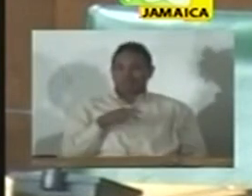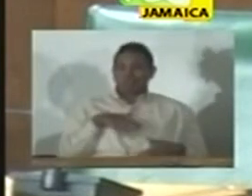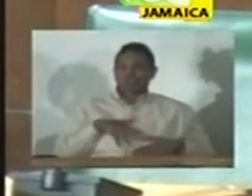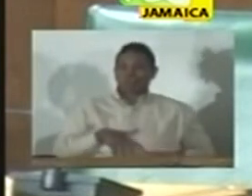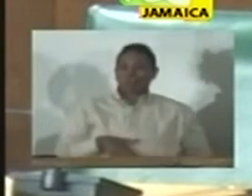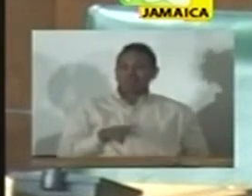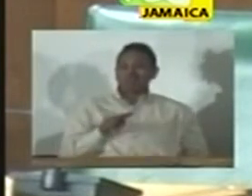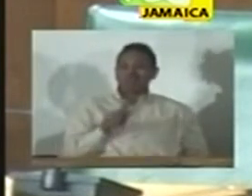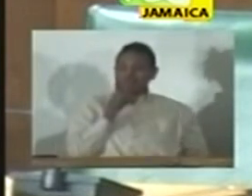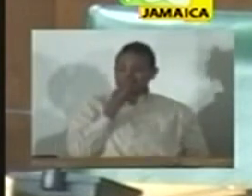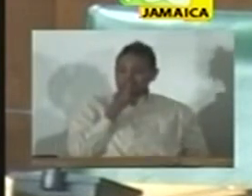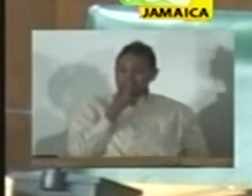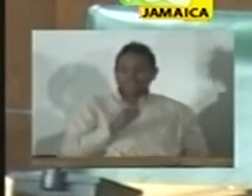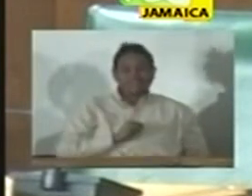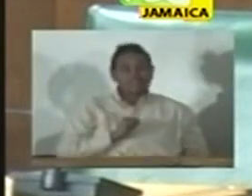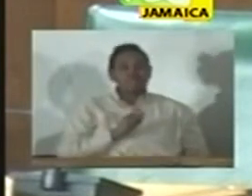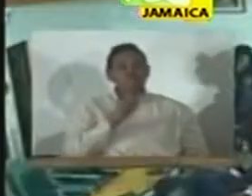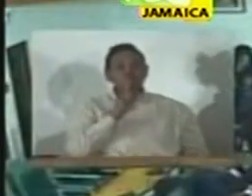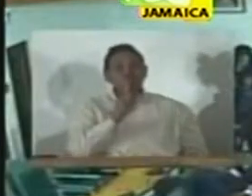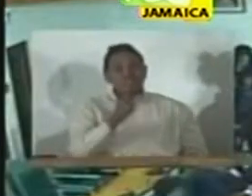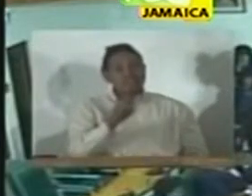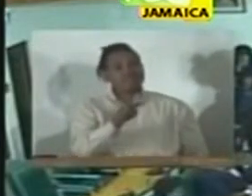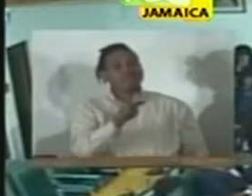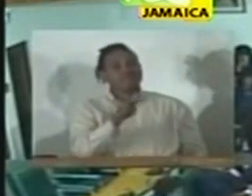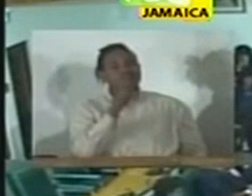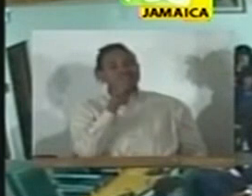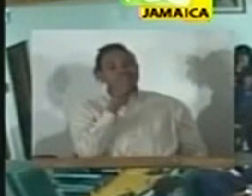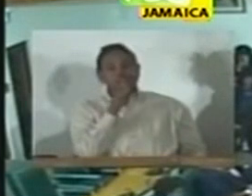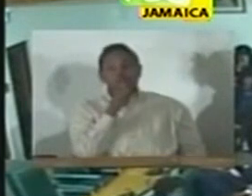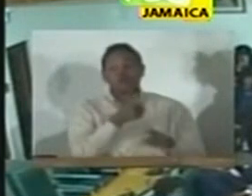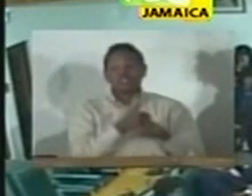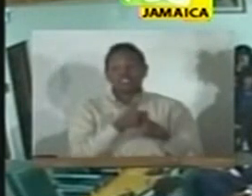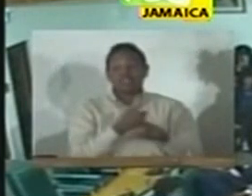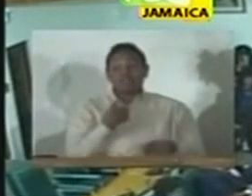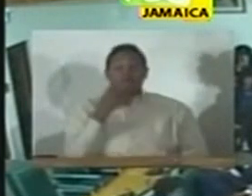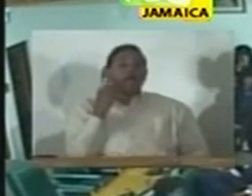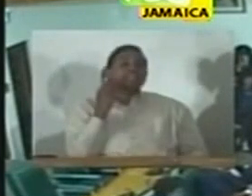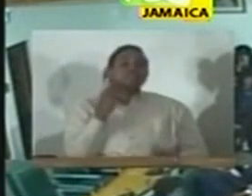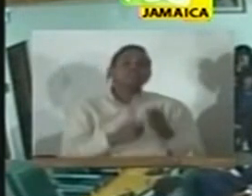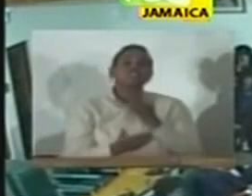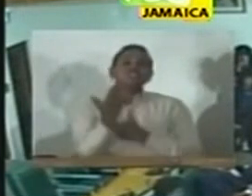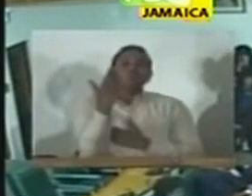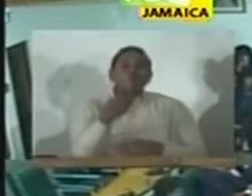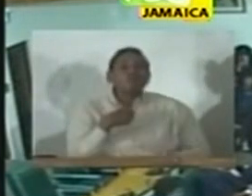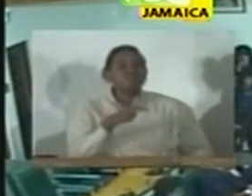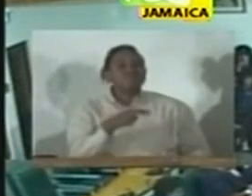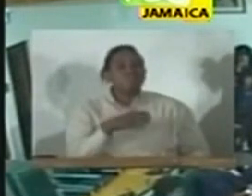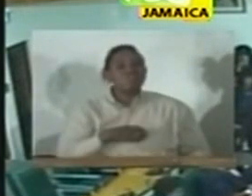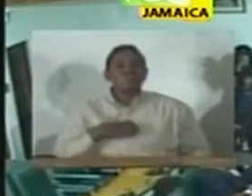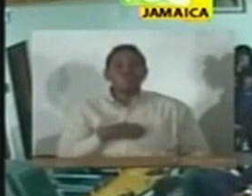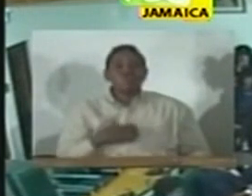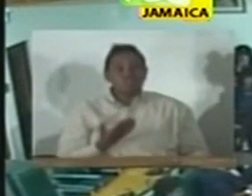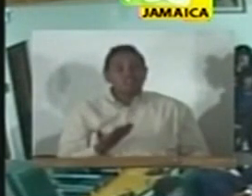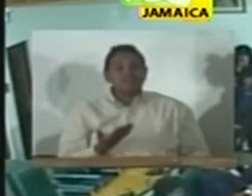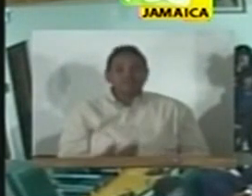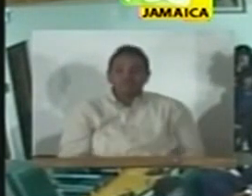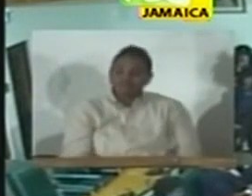I am really, really disappointed in terms of my experience this morning, and I leave it at that.